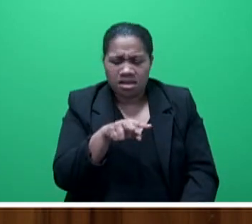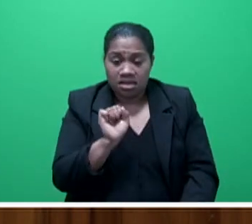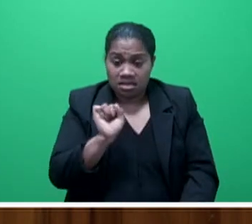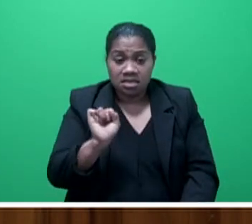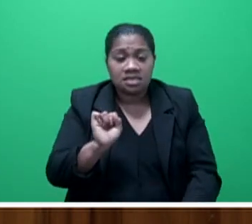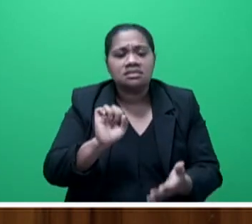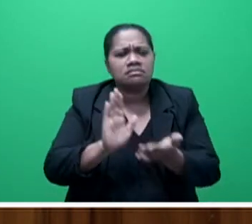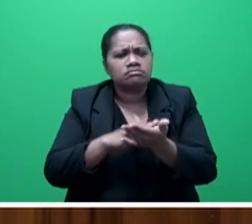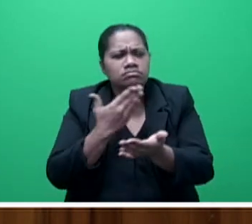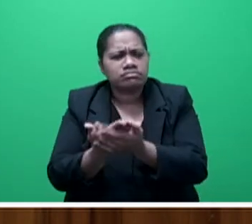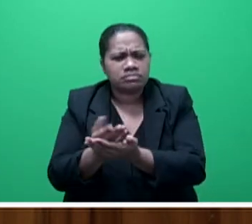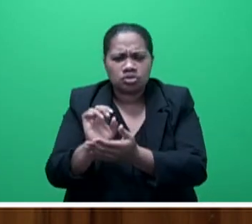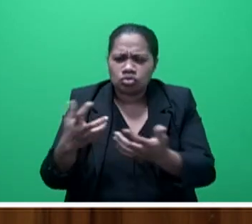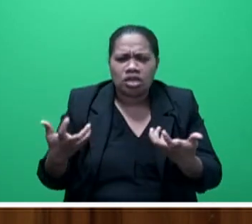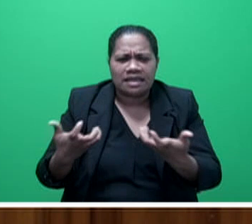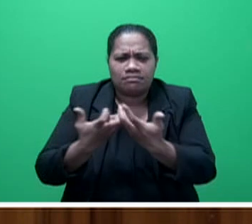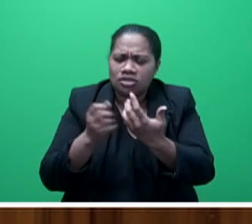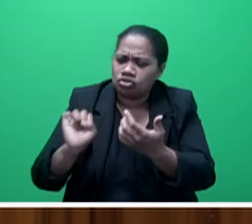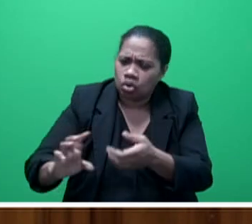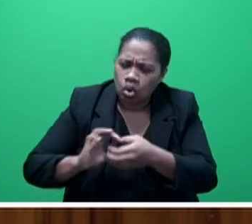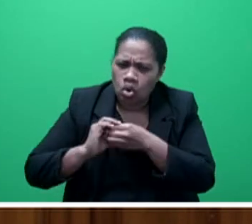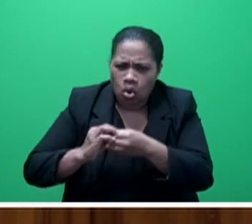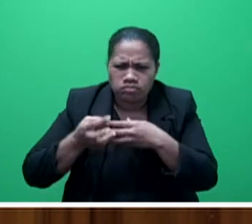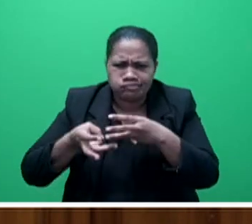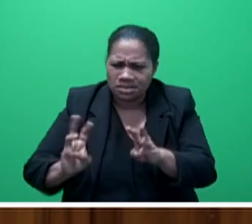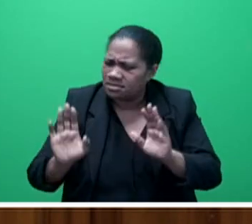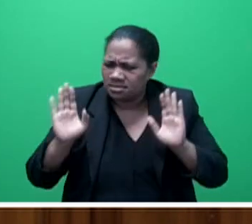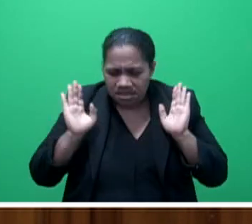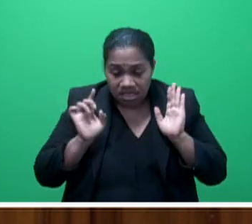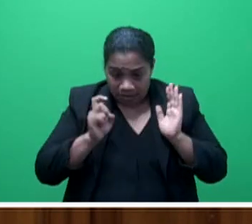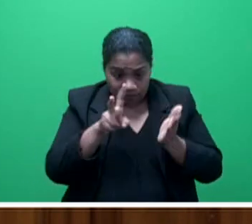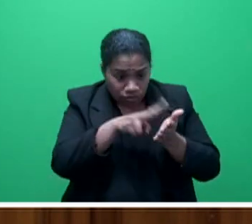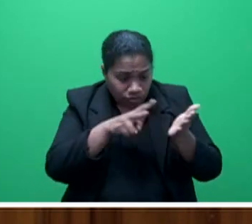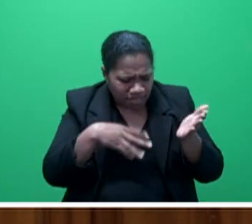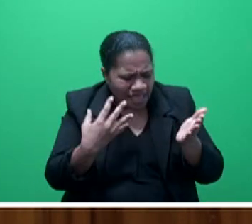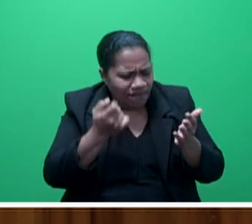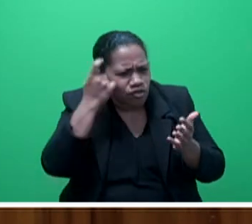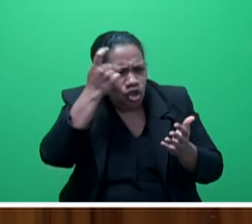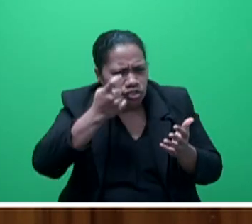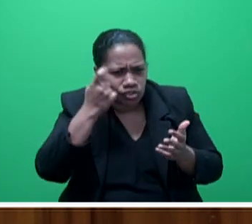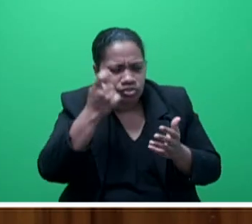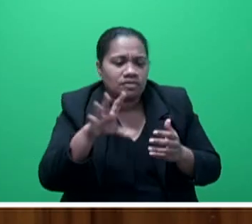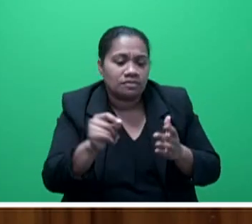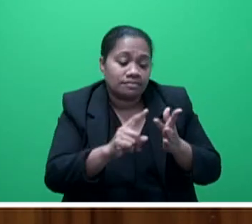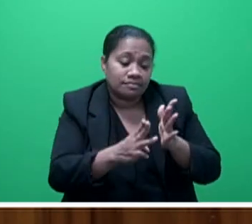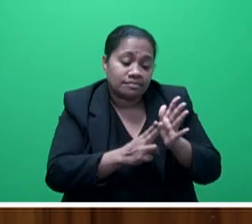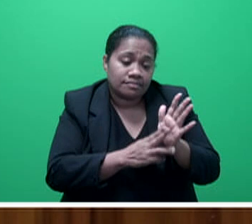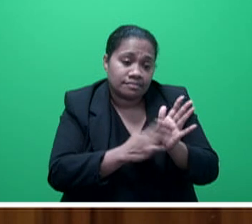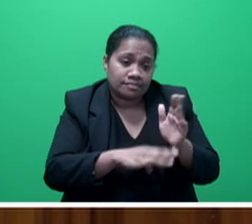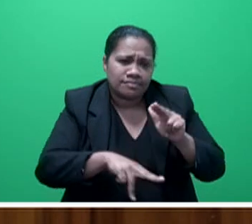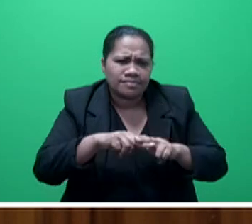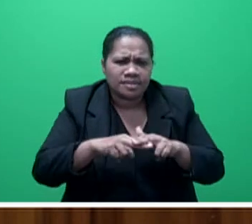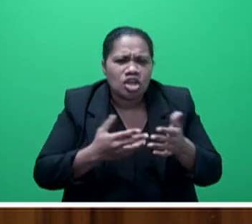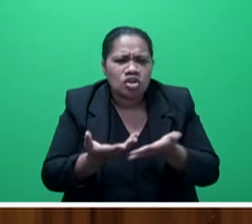things to suit his own agenda. But if you read that thing, there's concerns from the IMF consultant about the